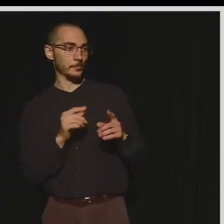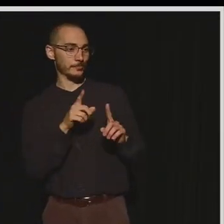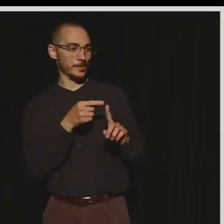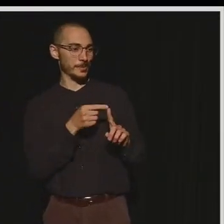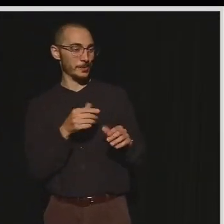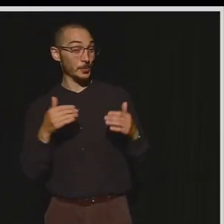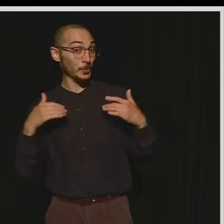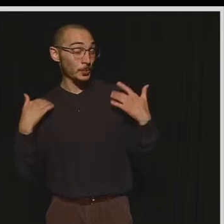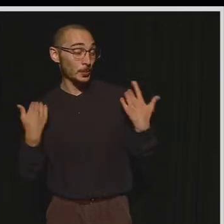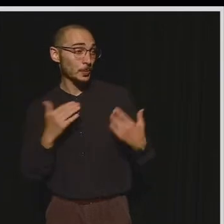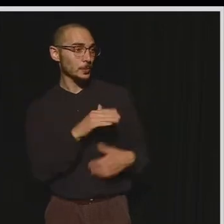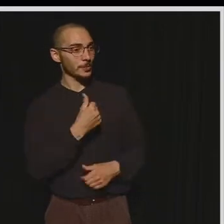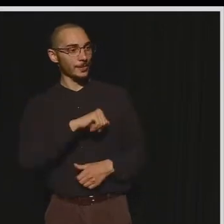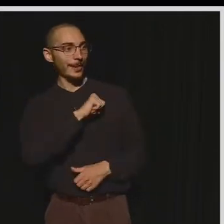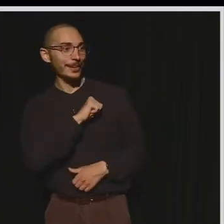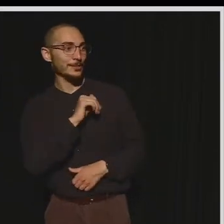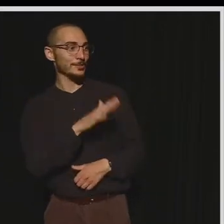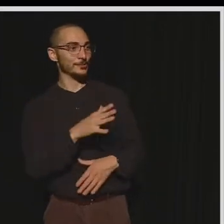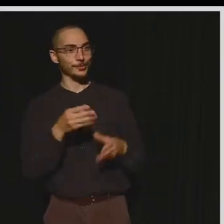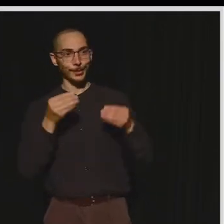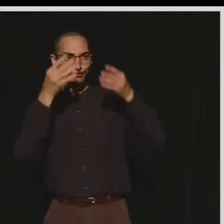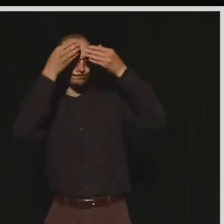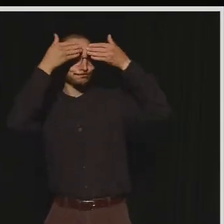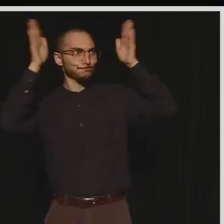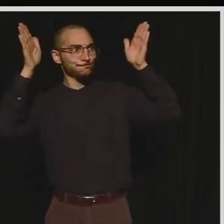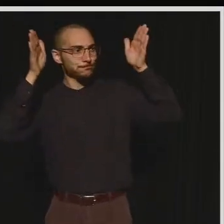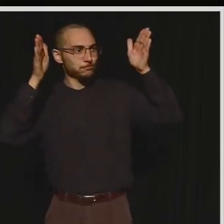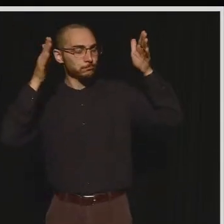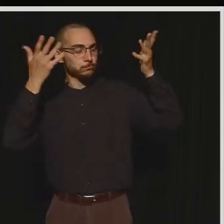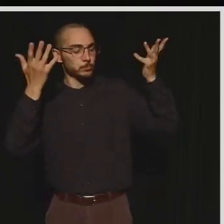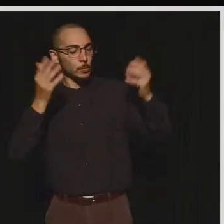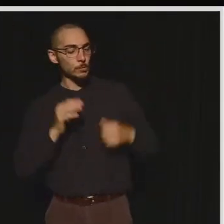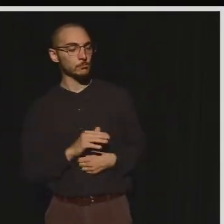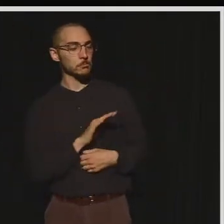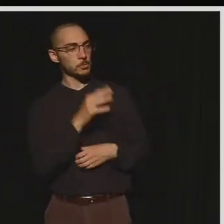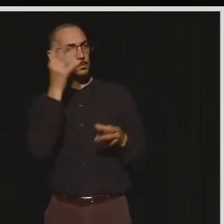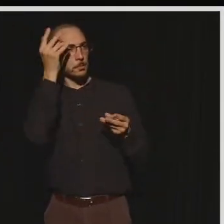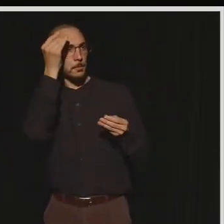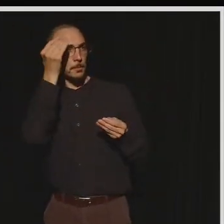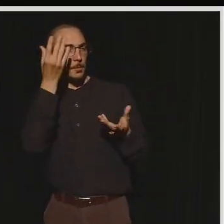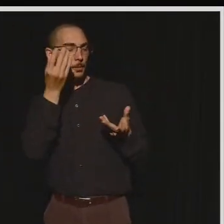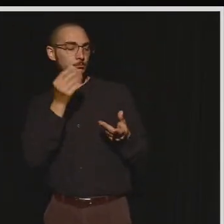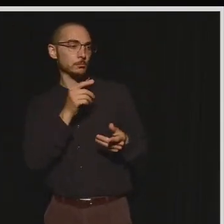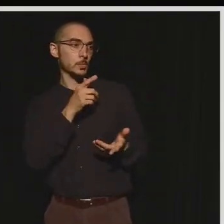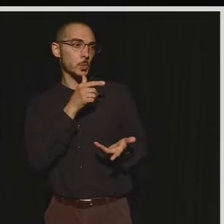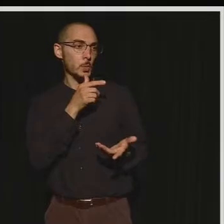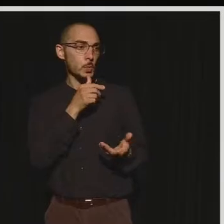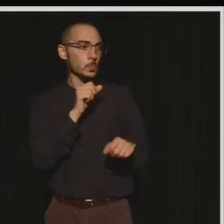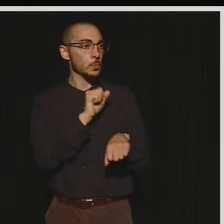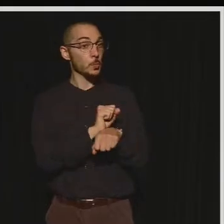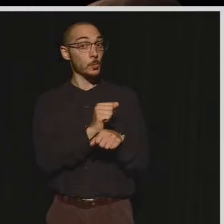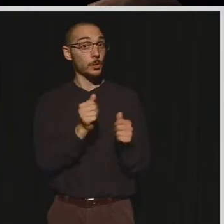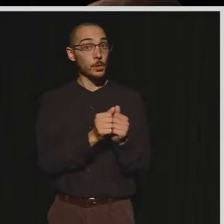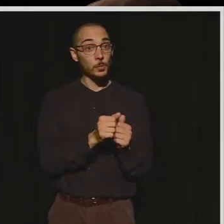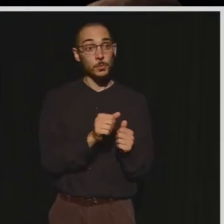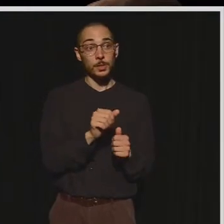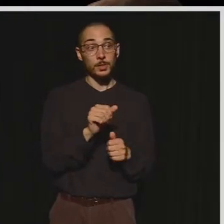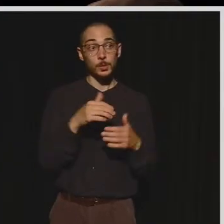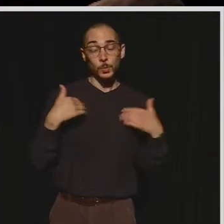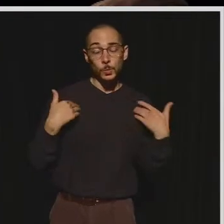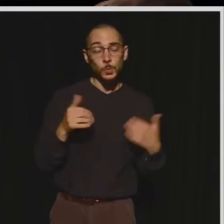your thoughts on this conversation and the evolution as a person of color as well.